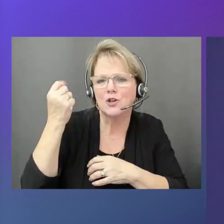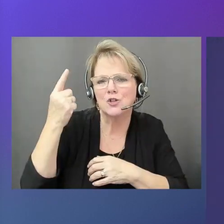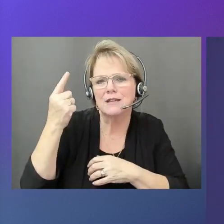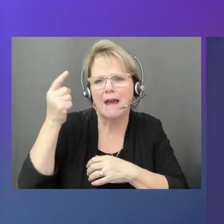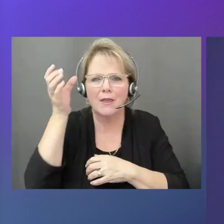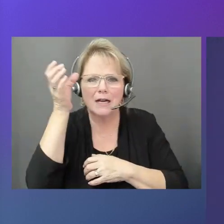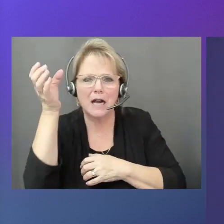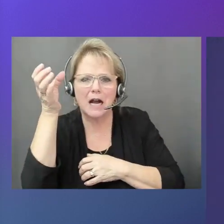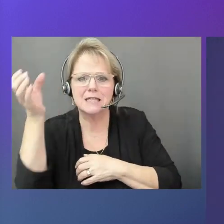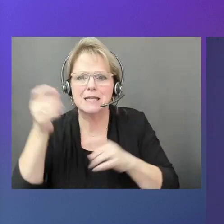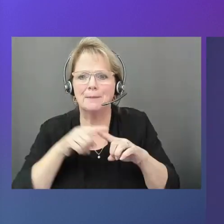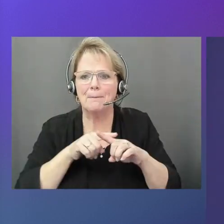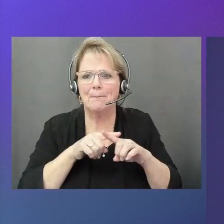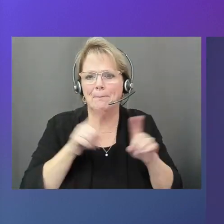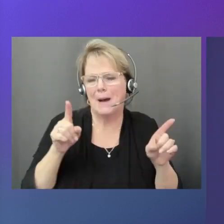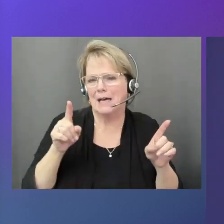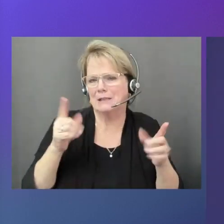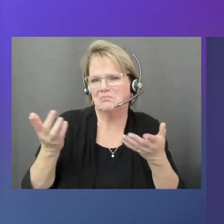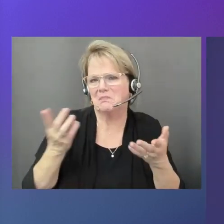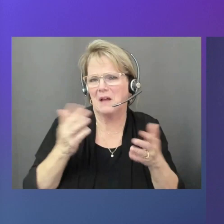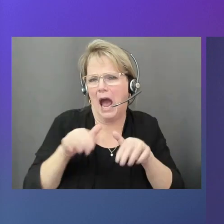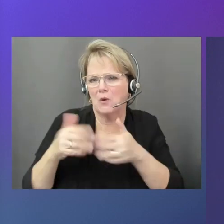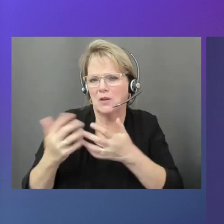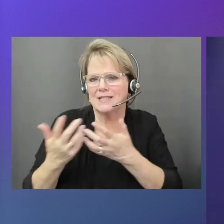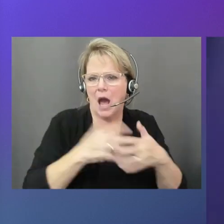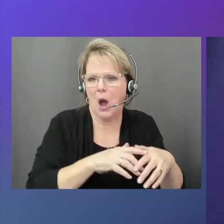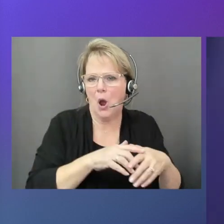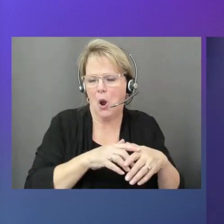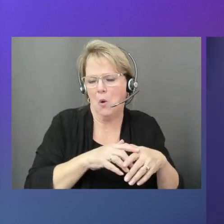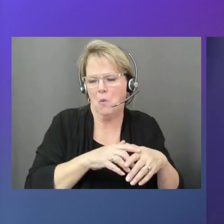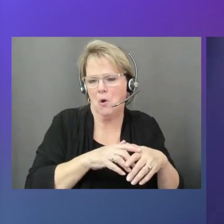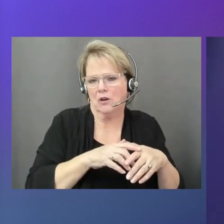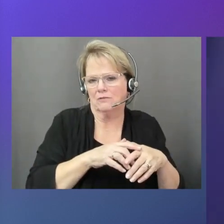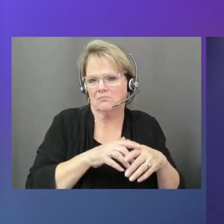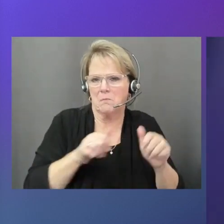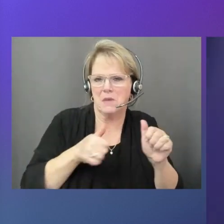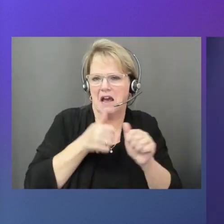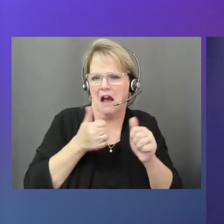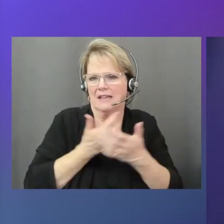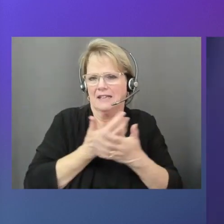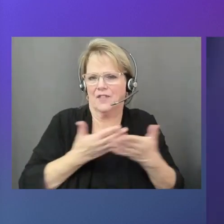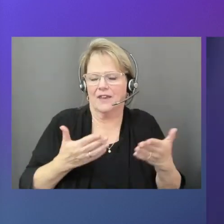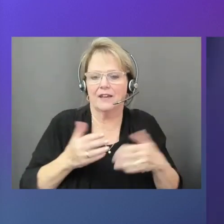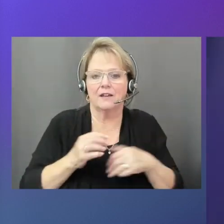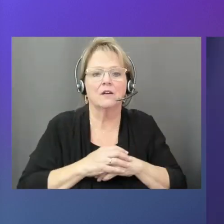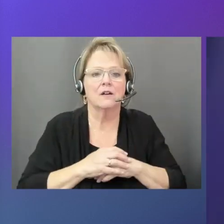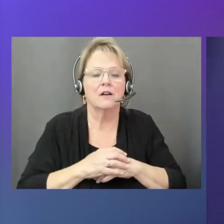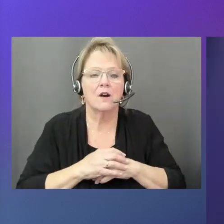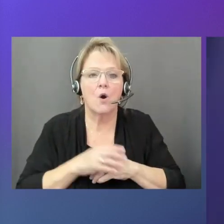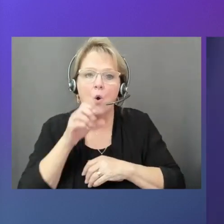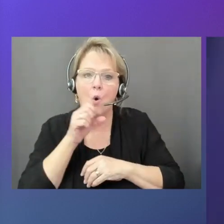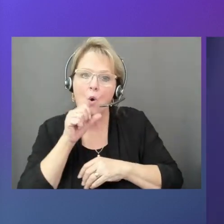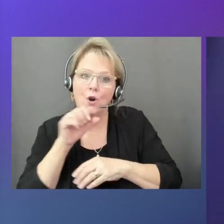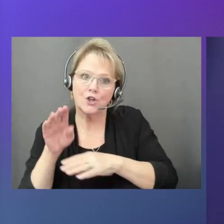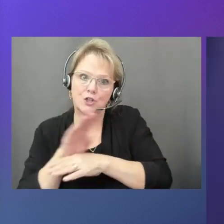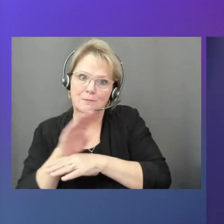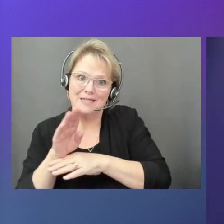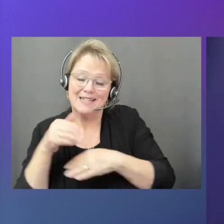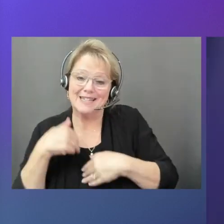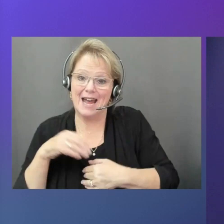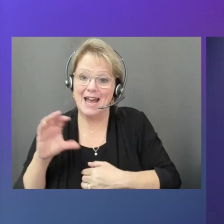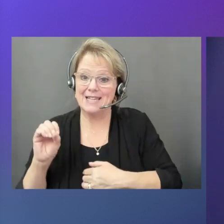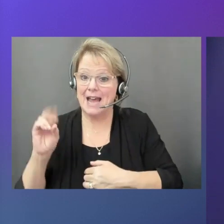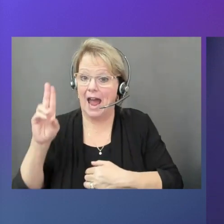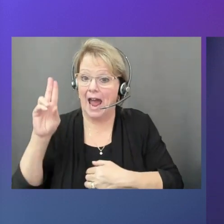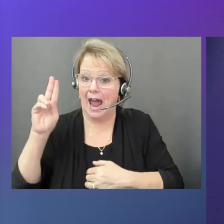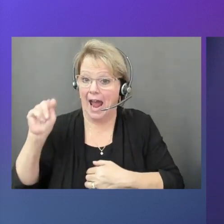and bolts of the matter. How does that actually work behind the scenes? So Orange Business has actually deployed an Outpost rack directly in the stadium in order